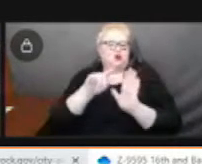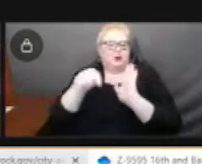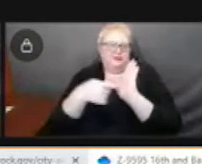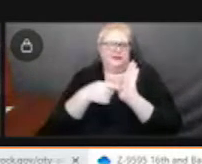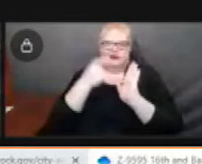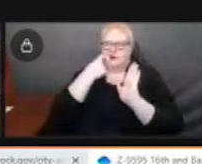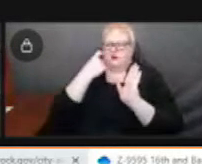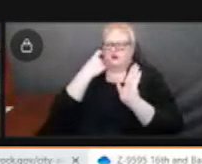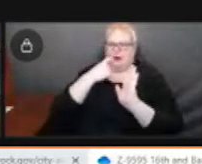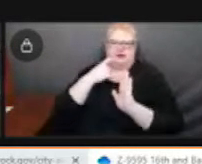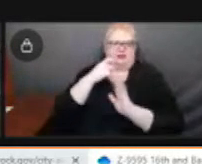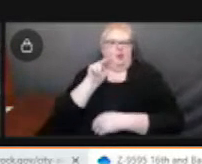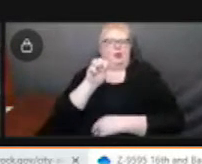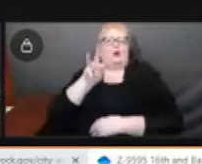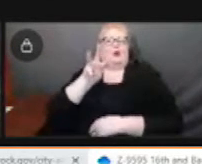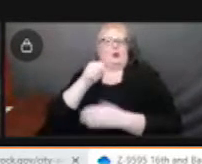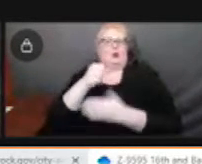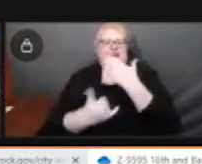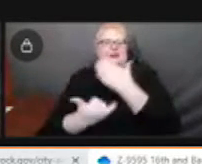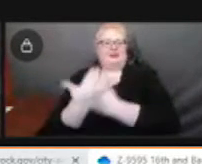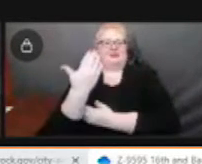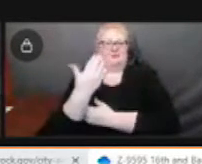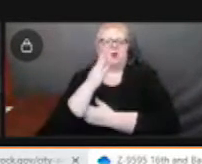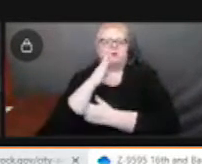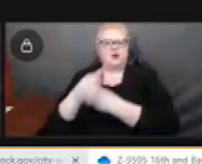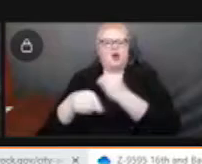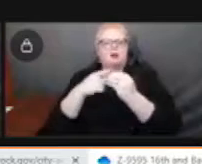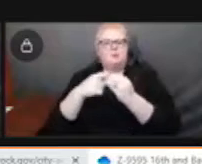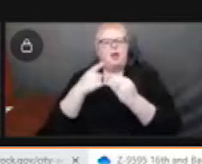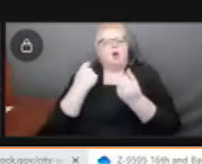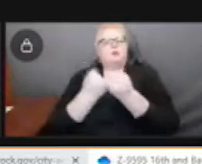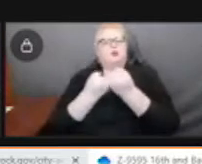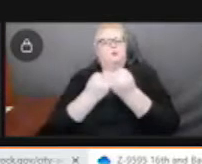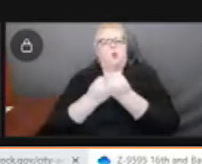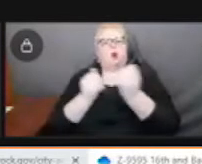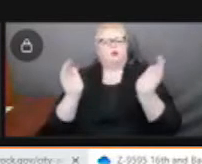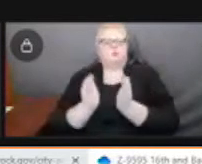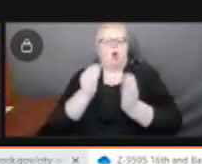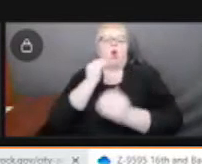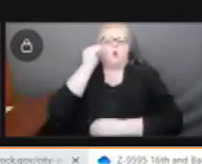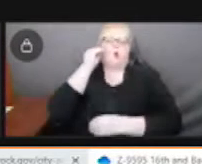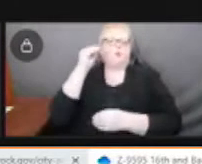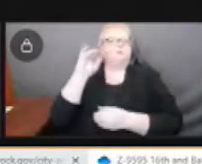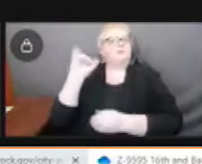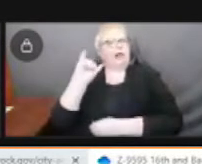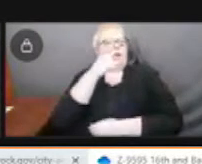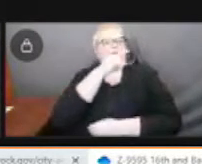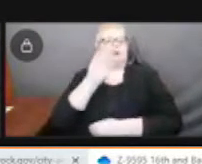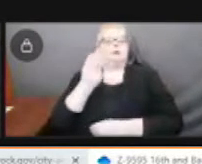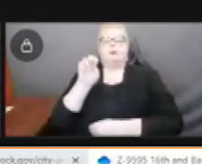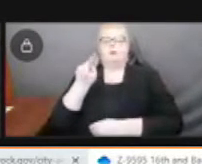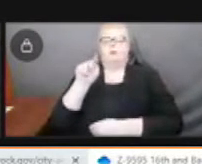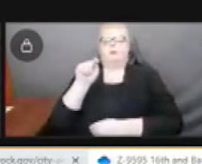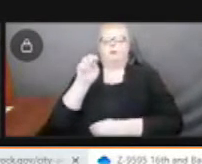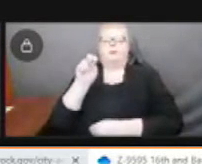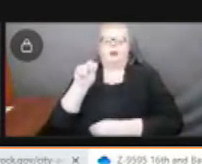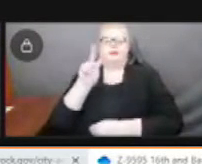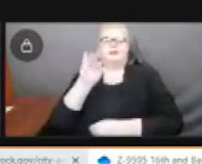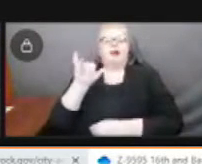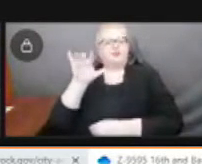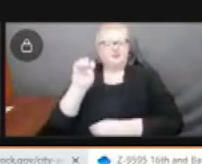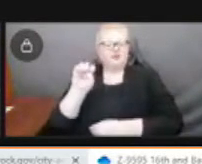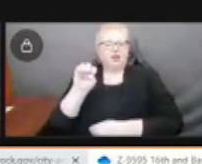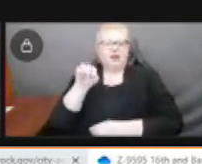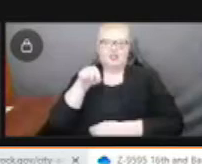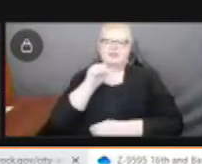news this morning where 4 smaller homes were just built in Bentonville. So it's not a new